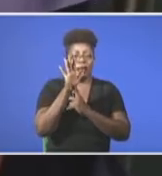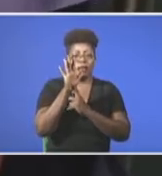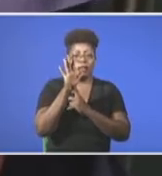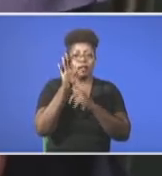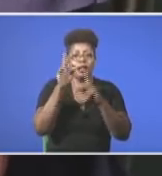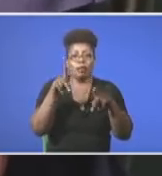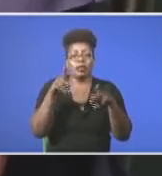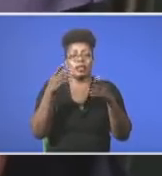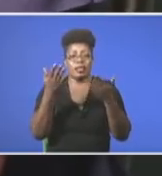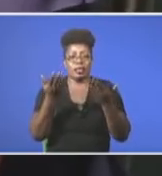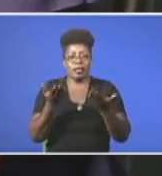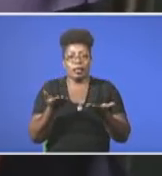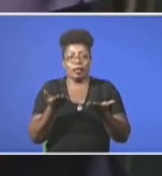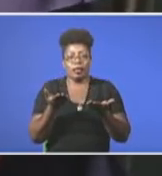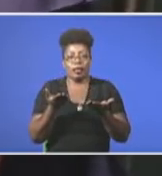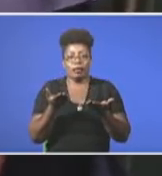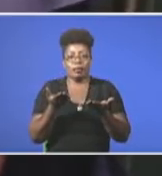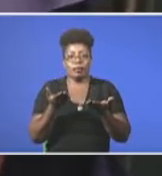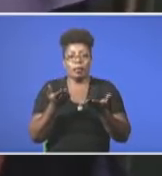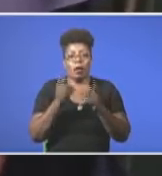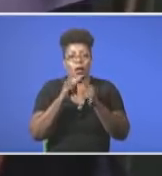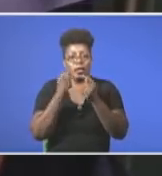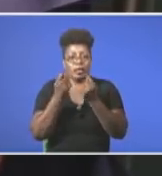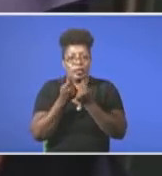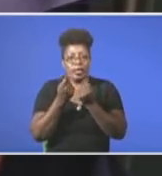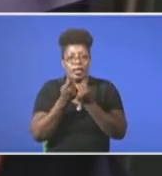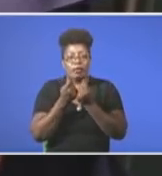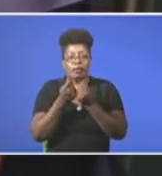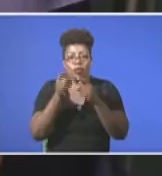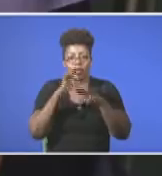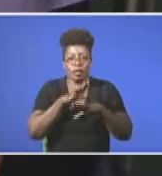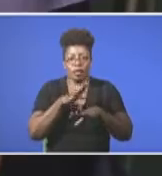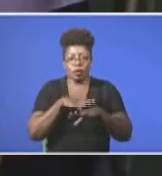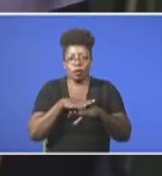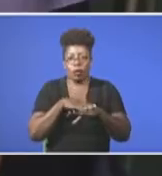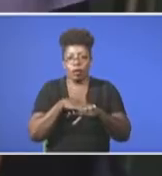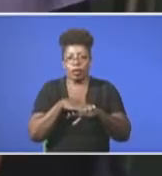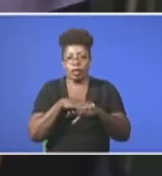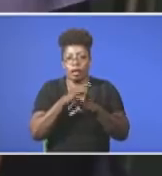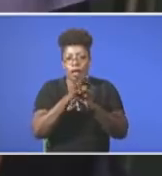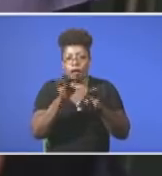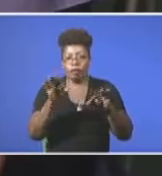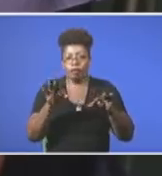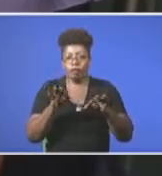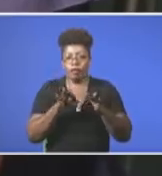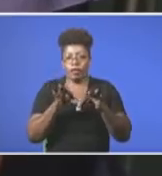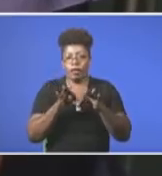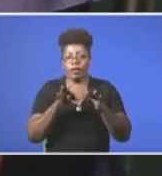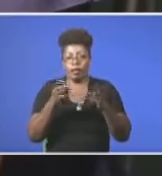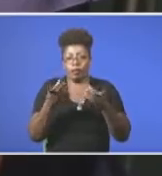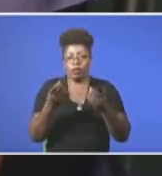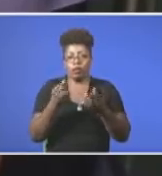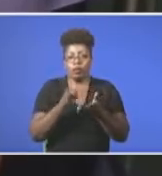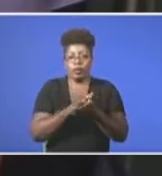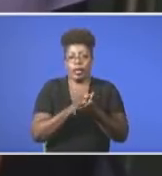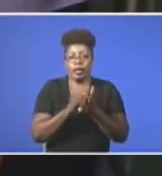teams. So we've settled on a field that we believe accomplishes that.